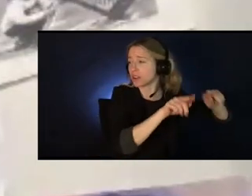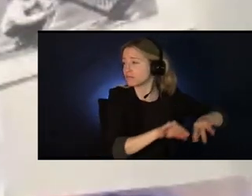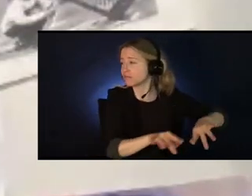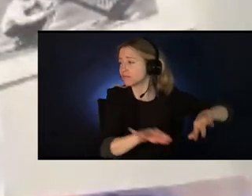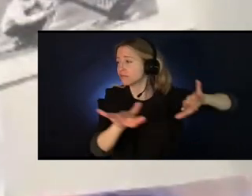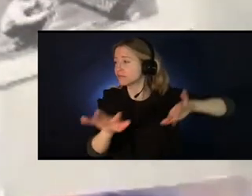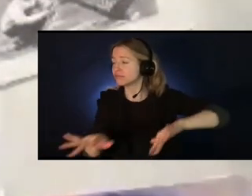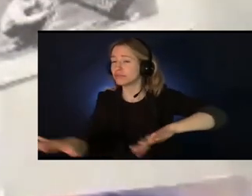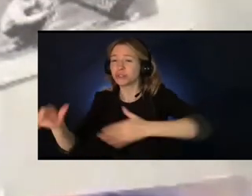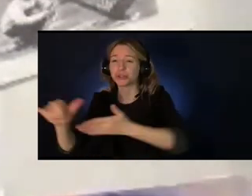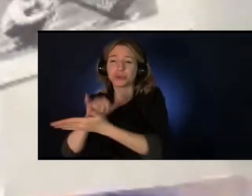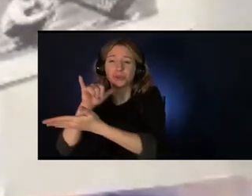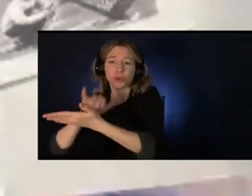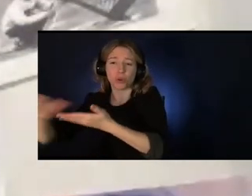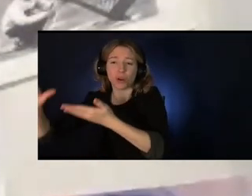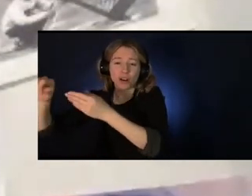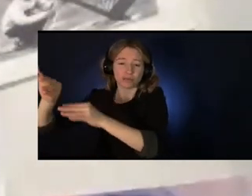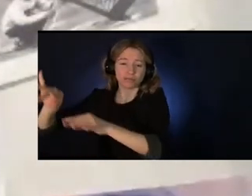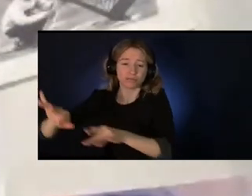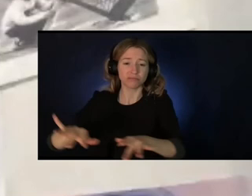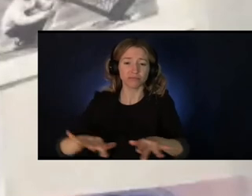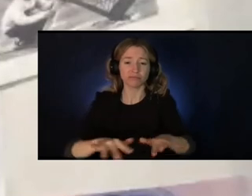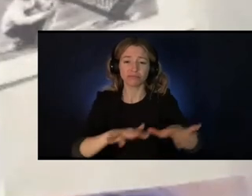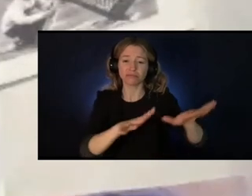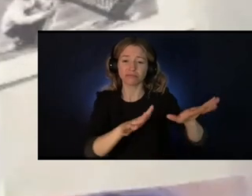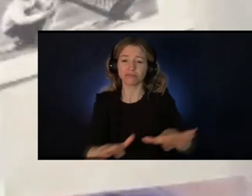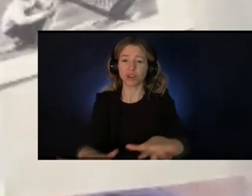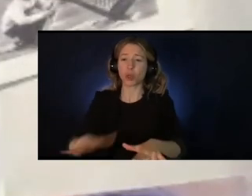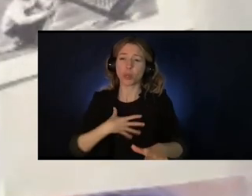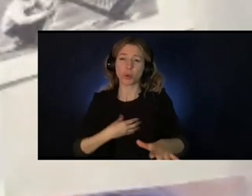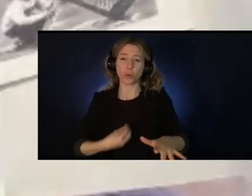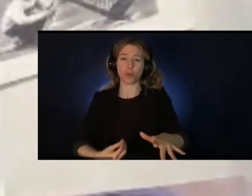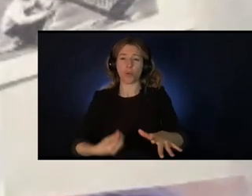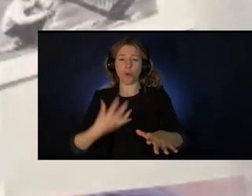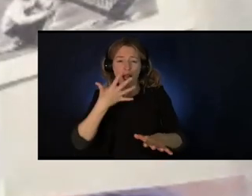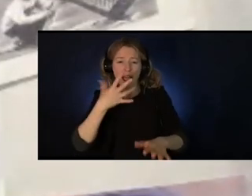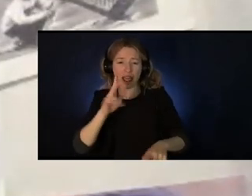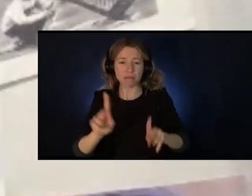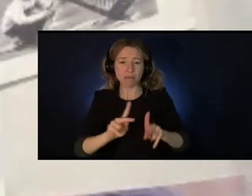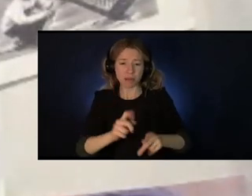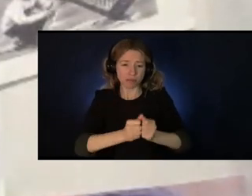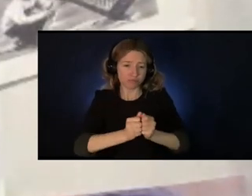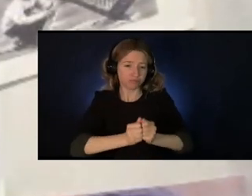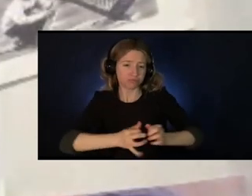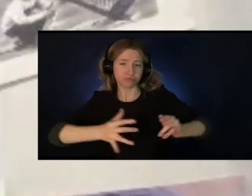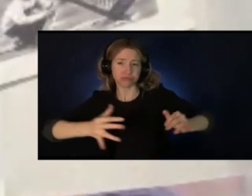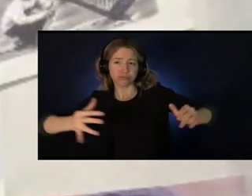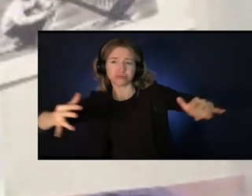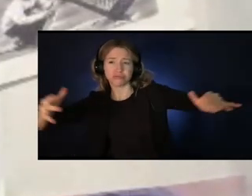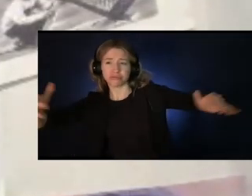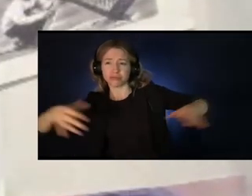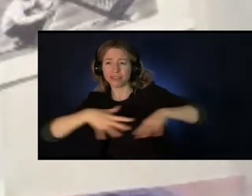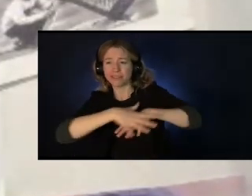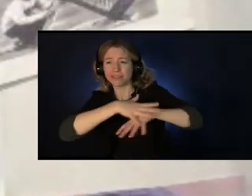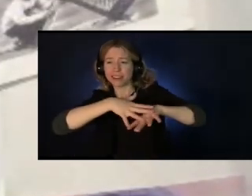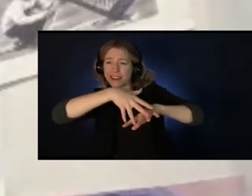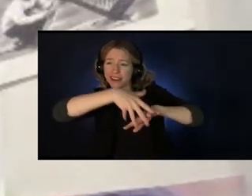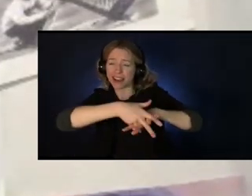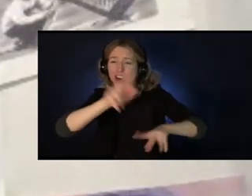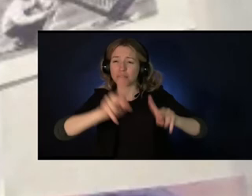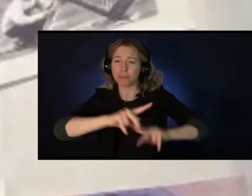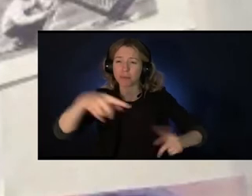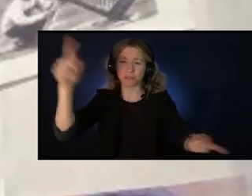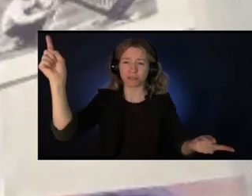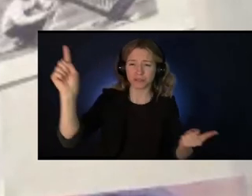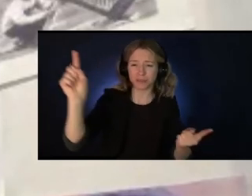others grow lean. Oh, tricked and evicted, they know what I mean. My country, 'tis of thy people